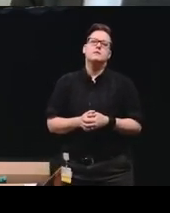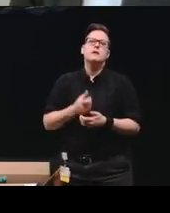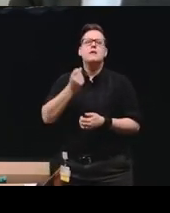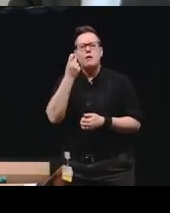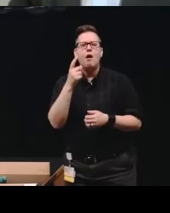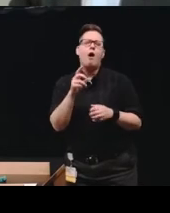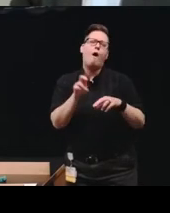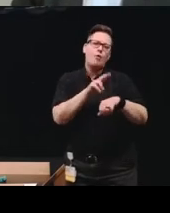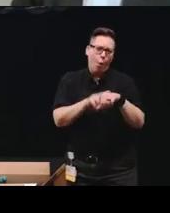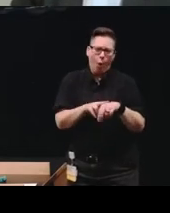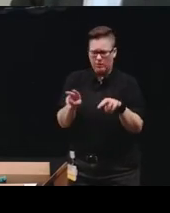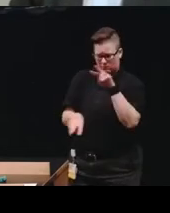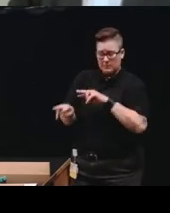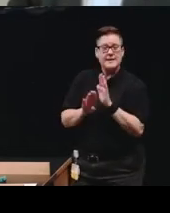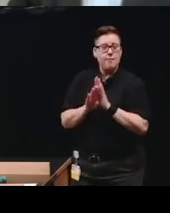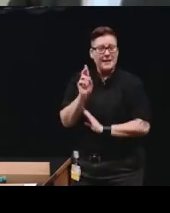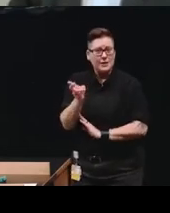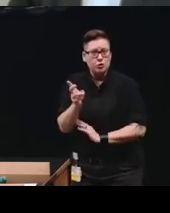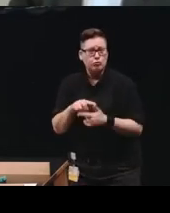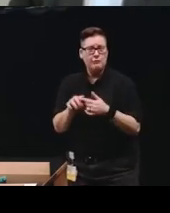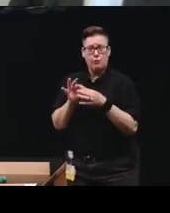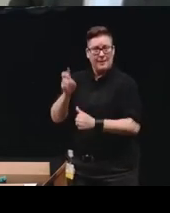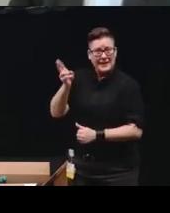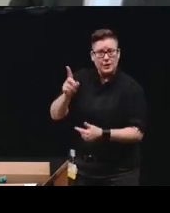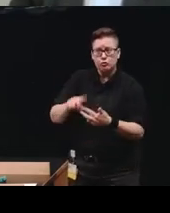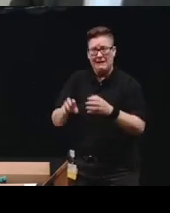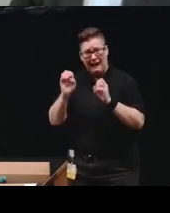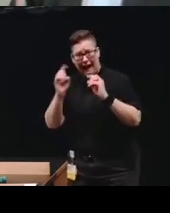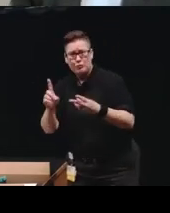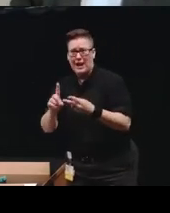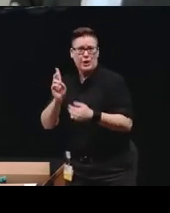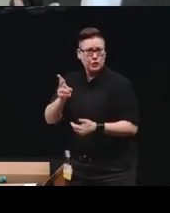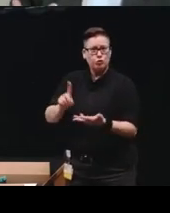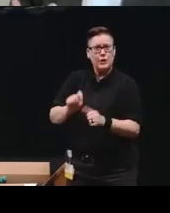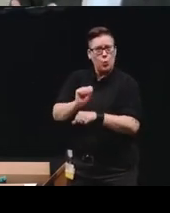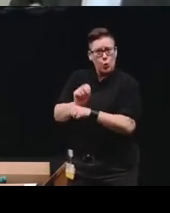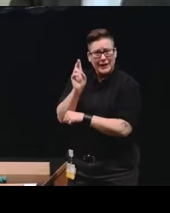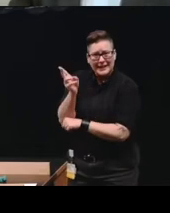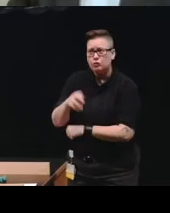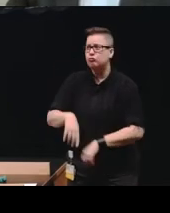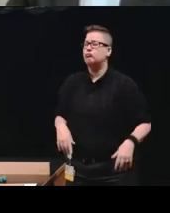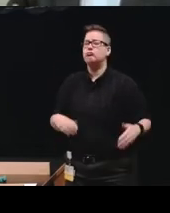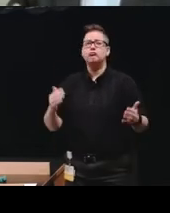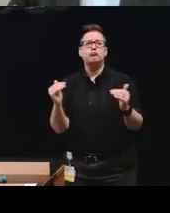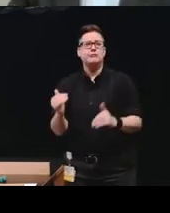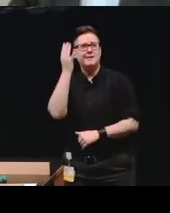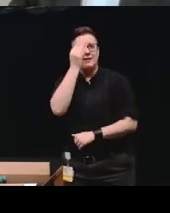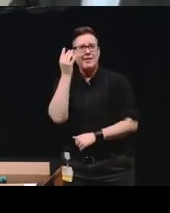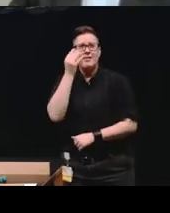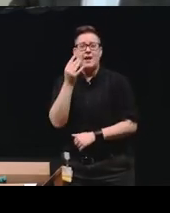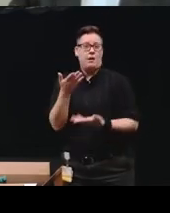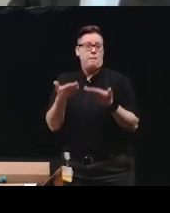history, relationship history, educational and work status. You want to think up front about any pending